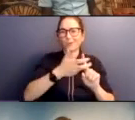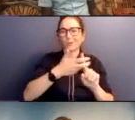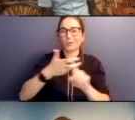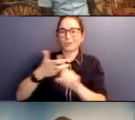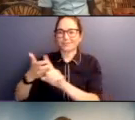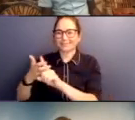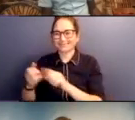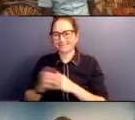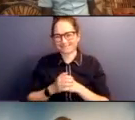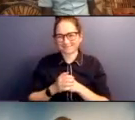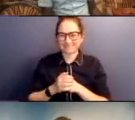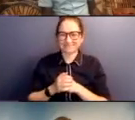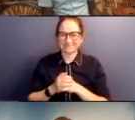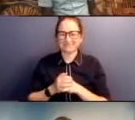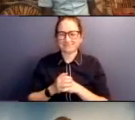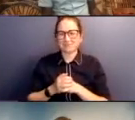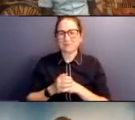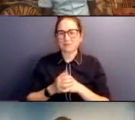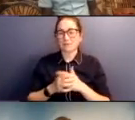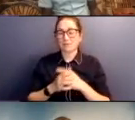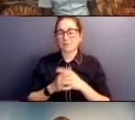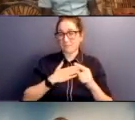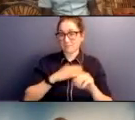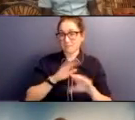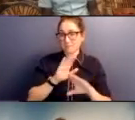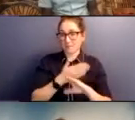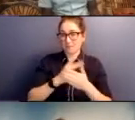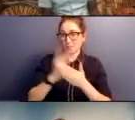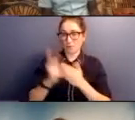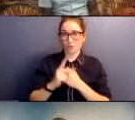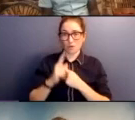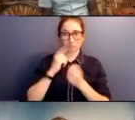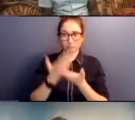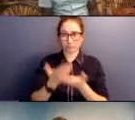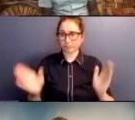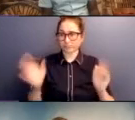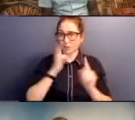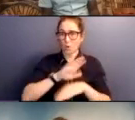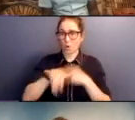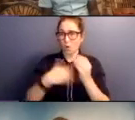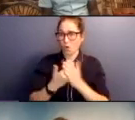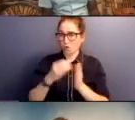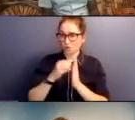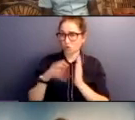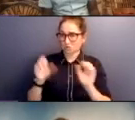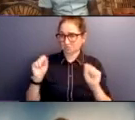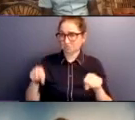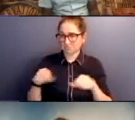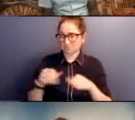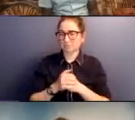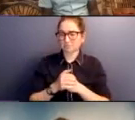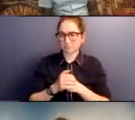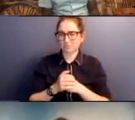exercise. My band program was open to all kids, and it